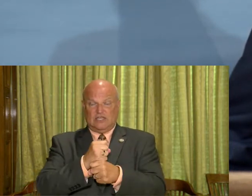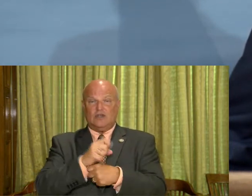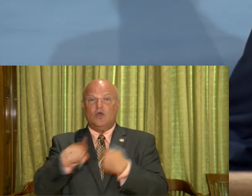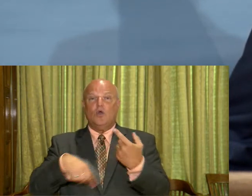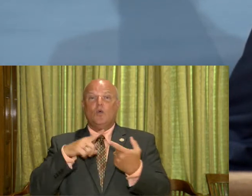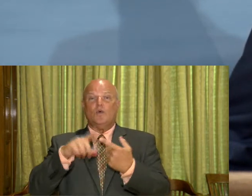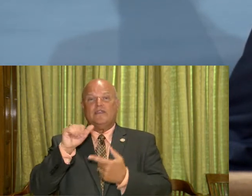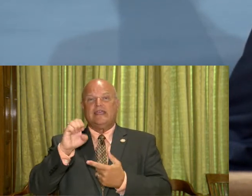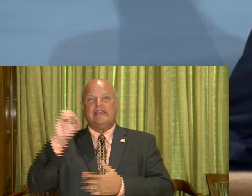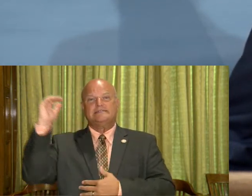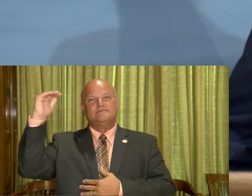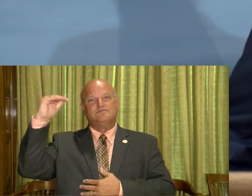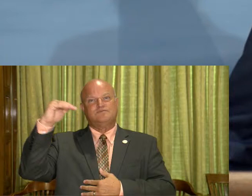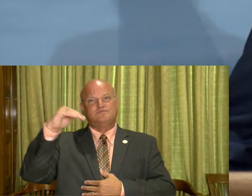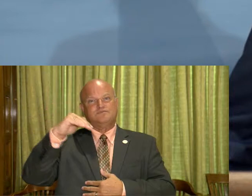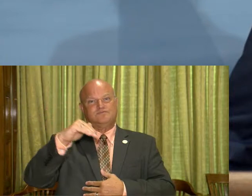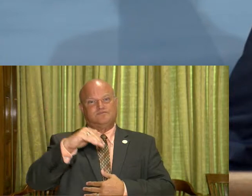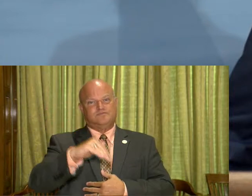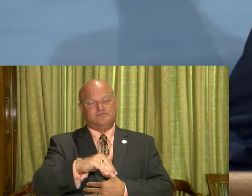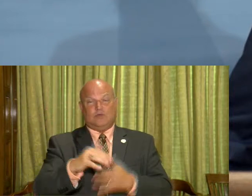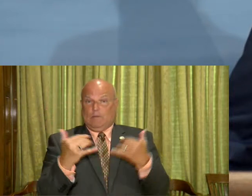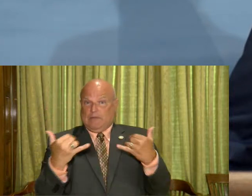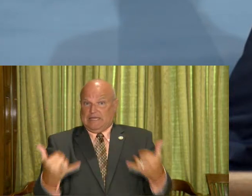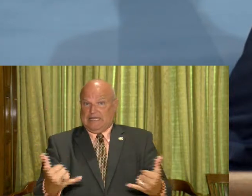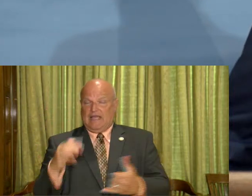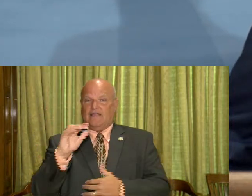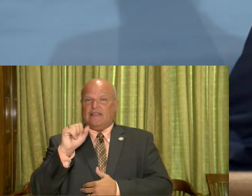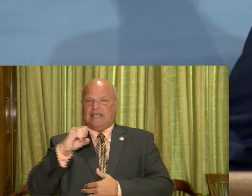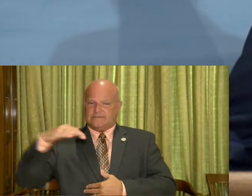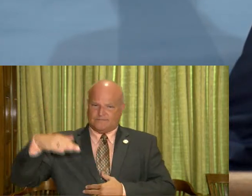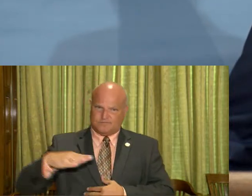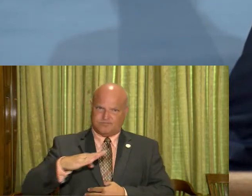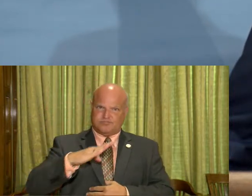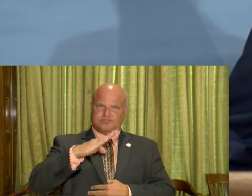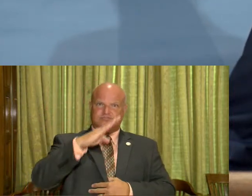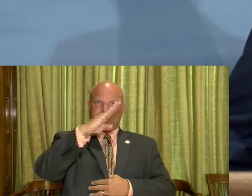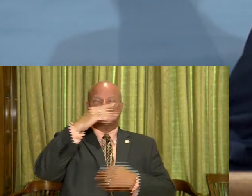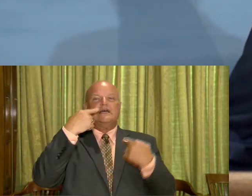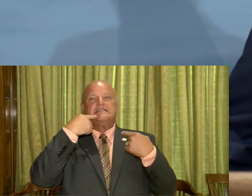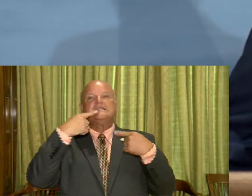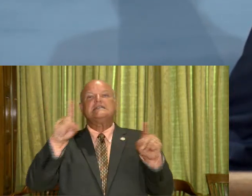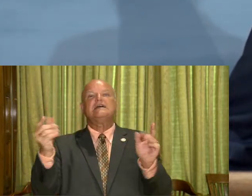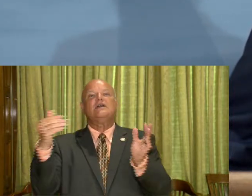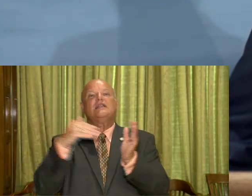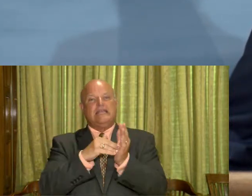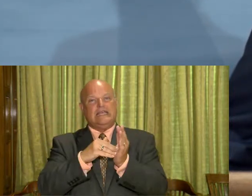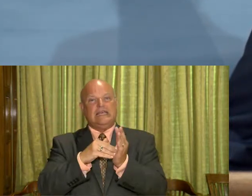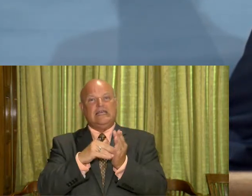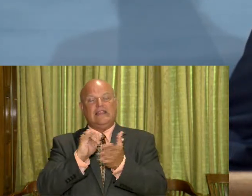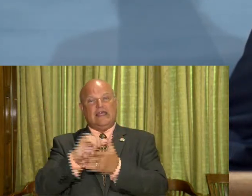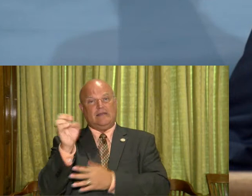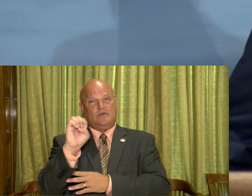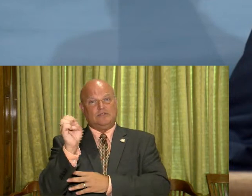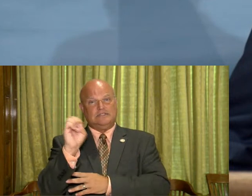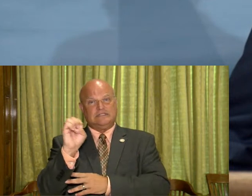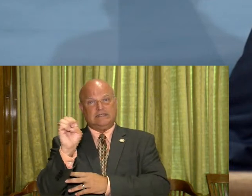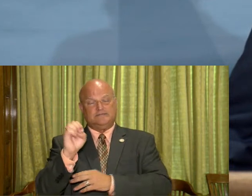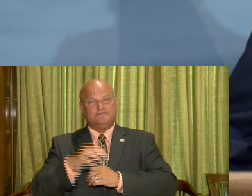cases were very low. As now we see the cases escalating, I have redeclared that